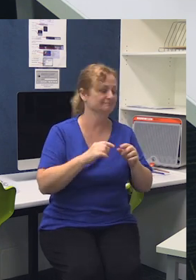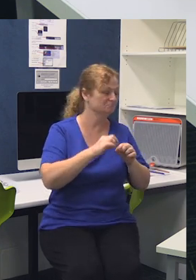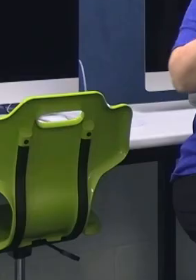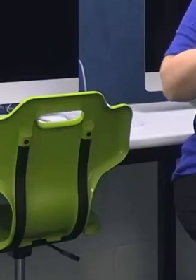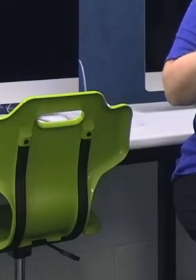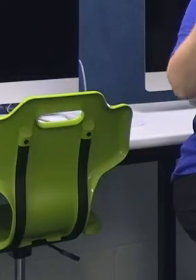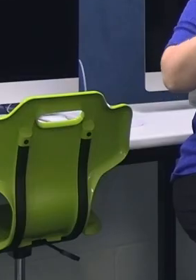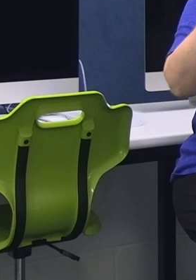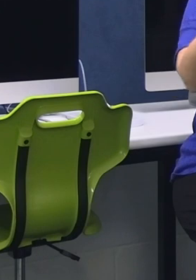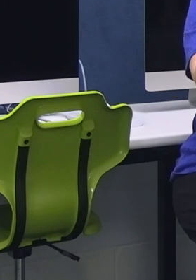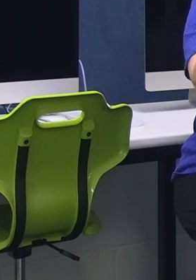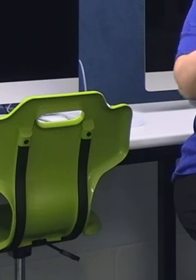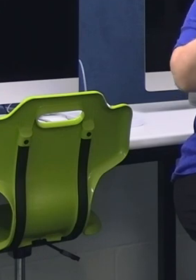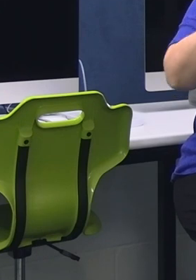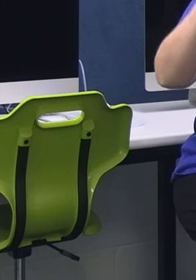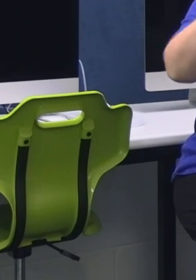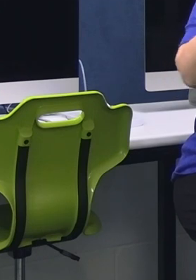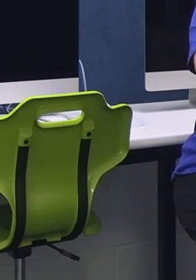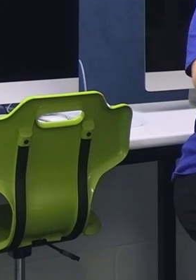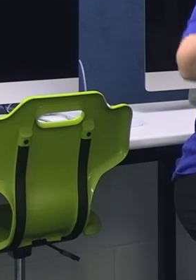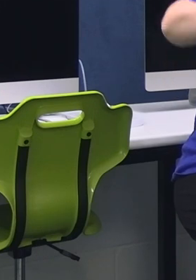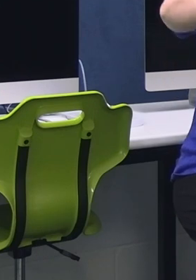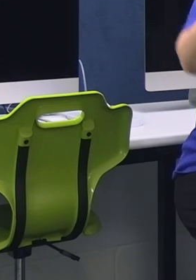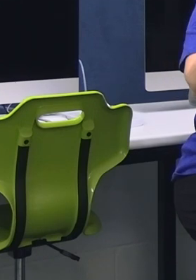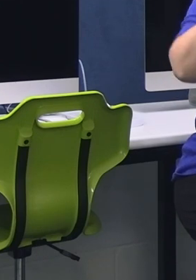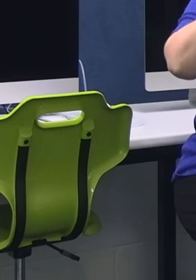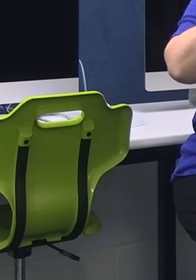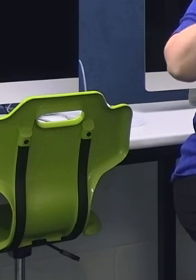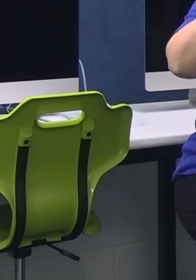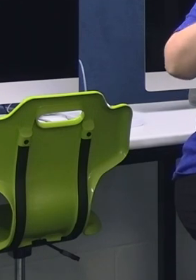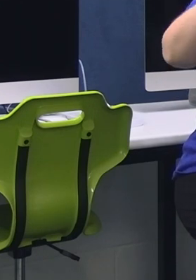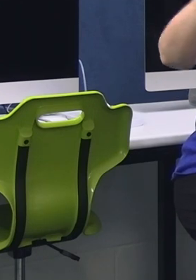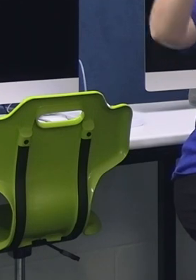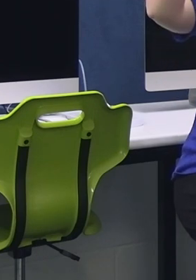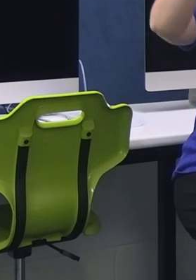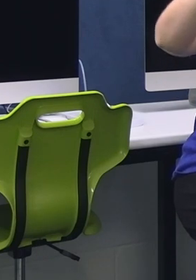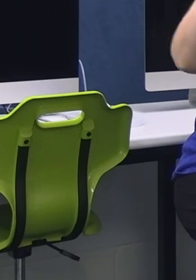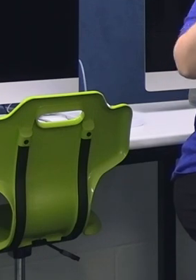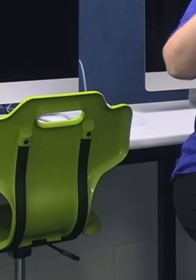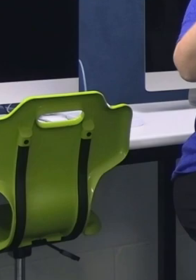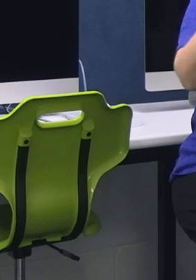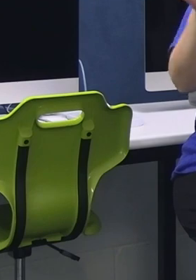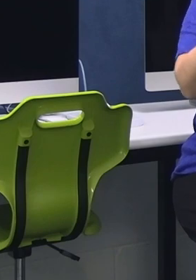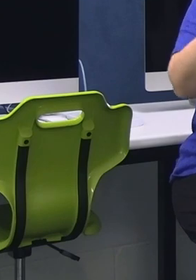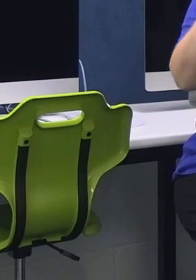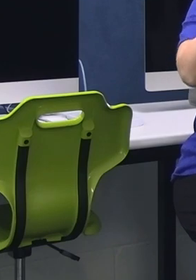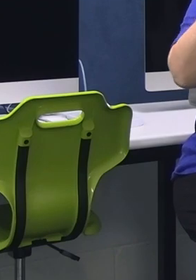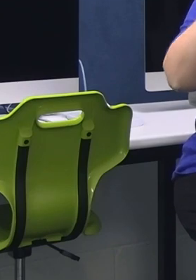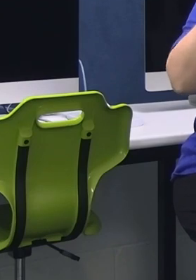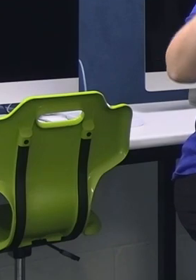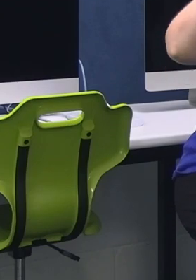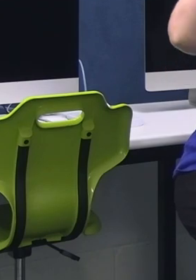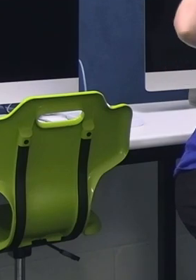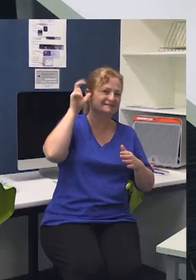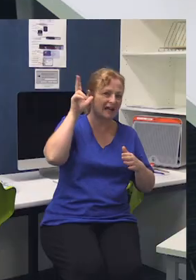and a load that transforms electricity into light or movement or sound, like this little